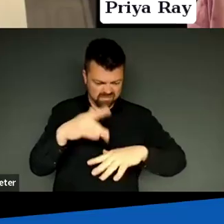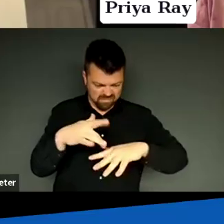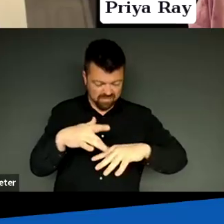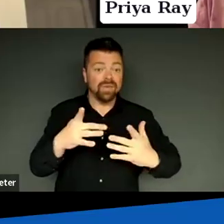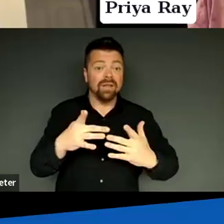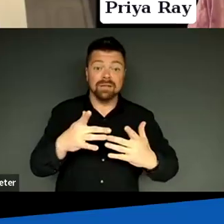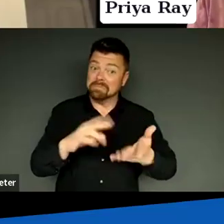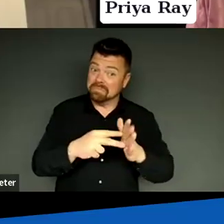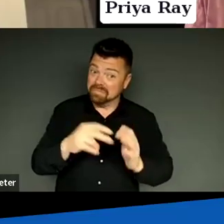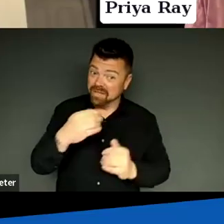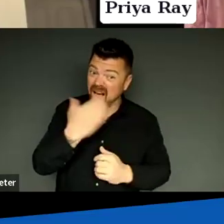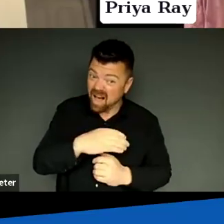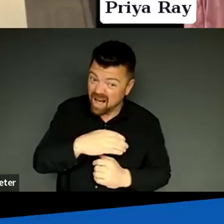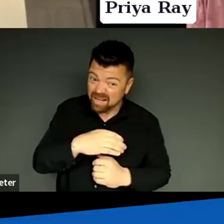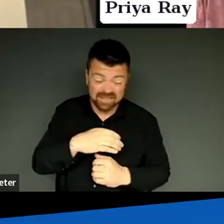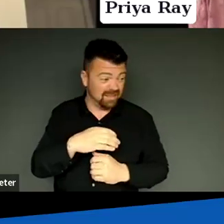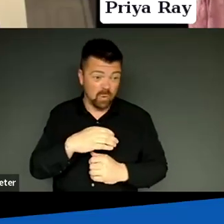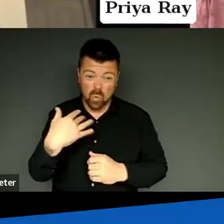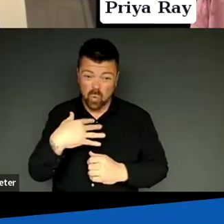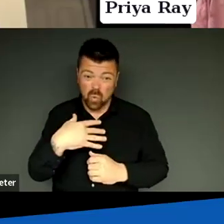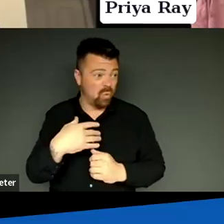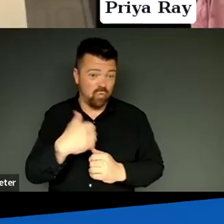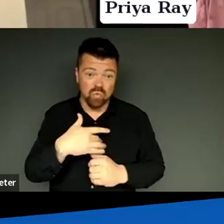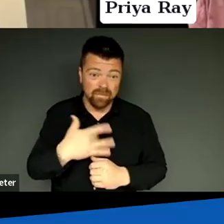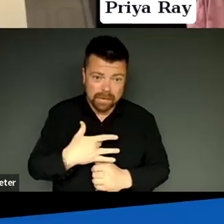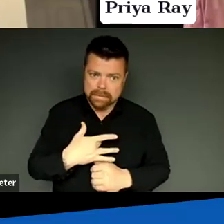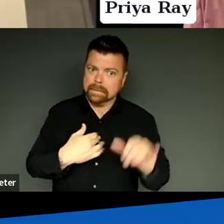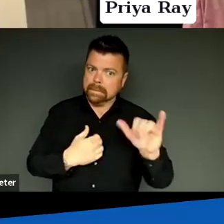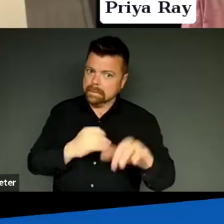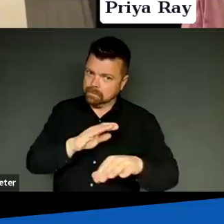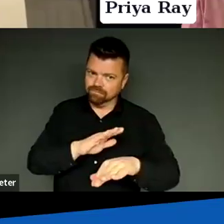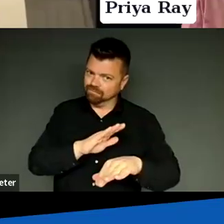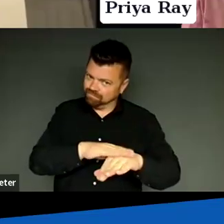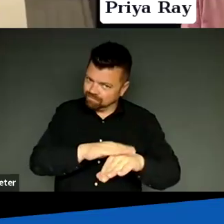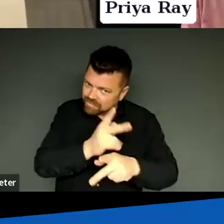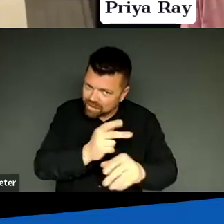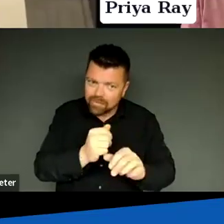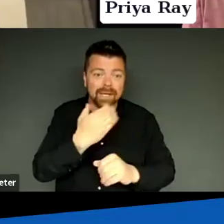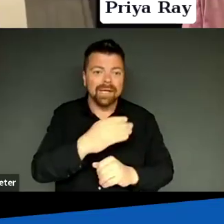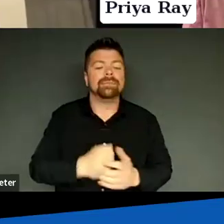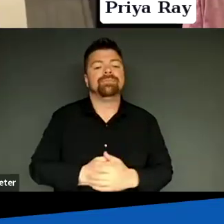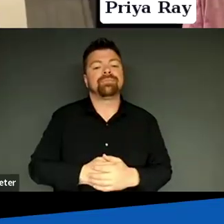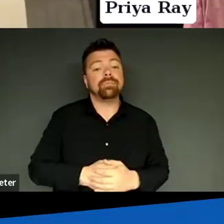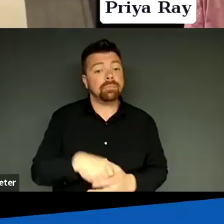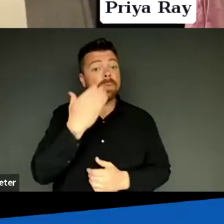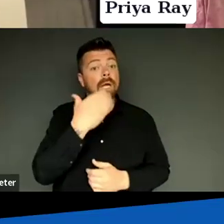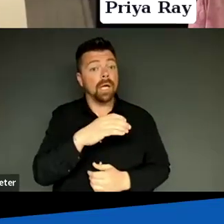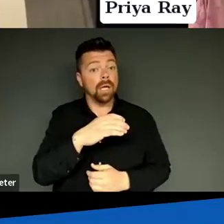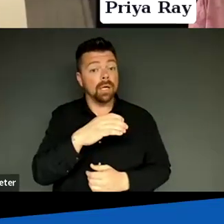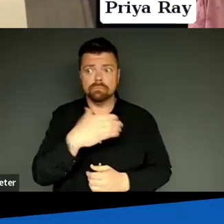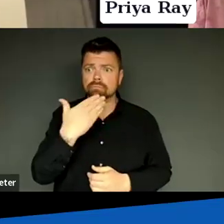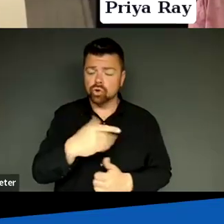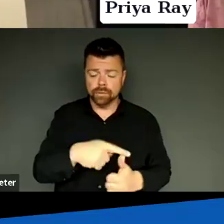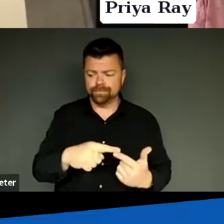done. So Me too. yeah, so be careful with the heat, but heat is really good. And then